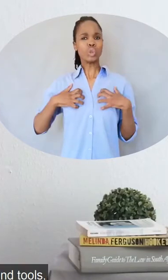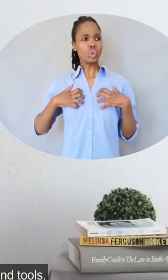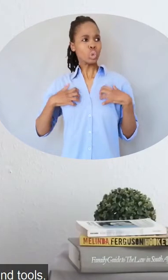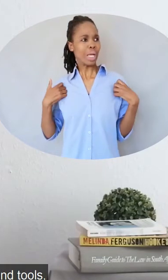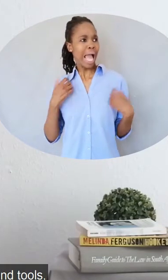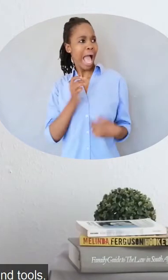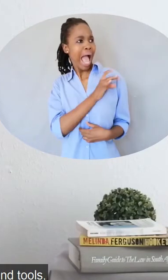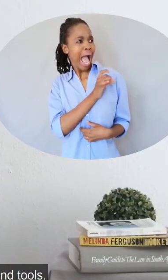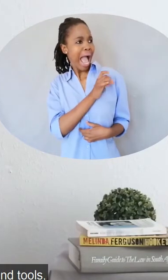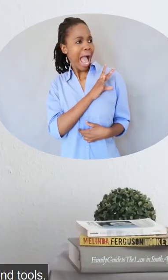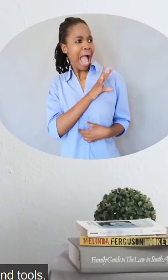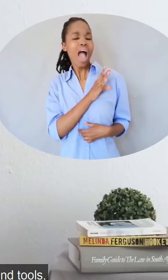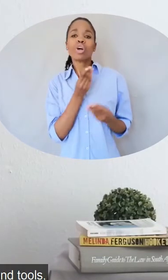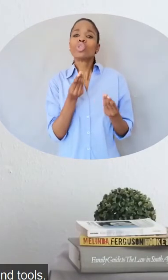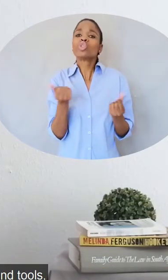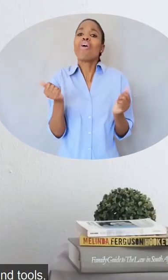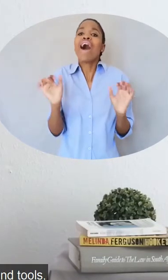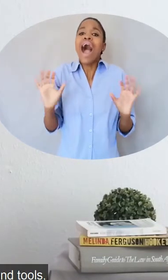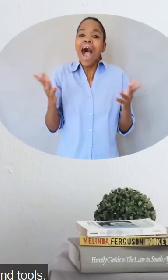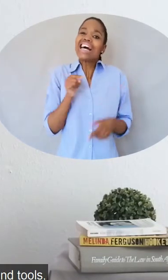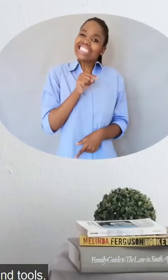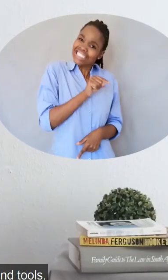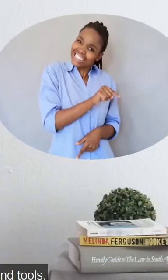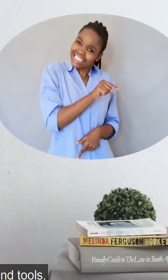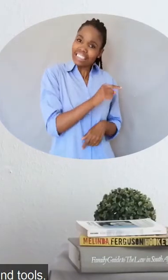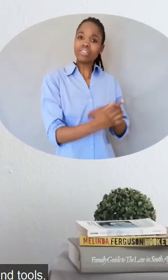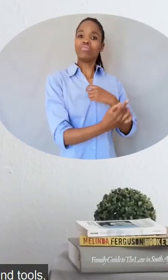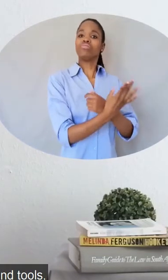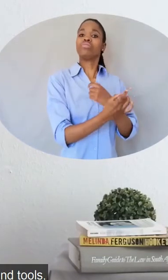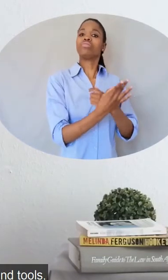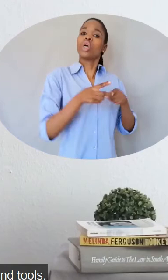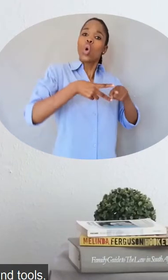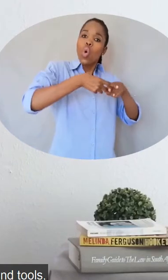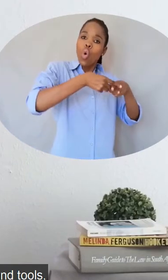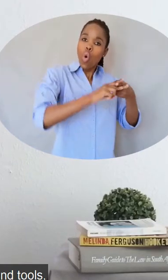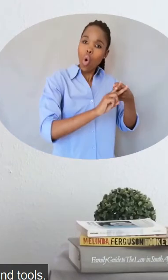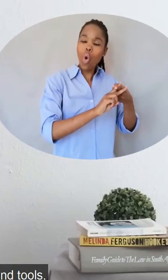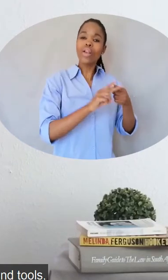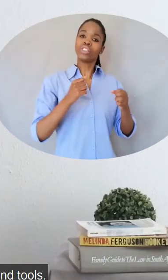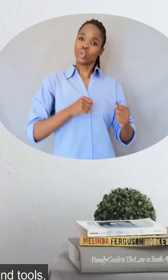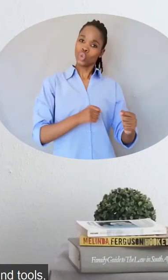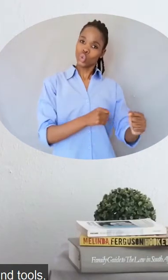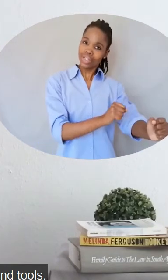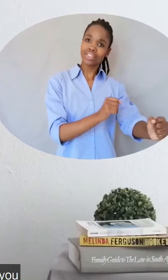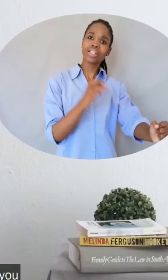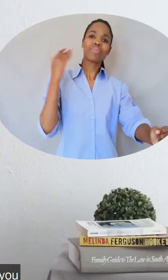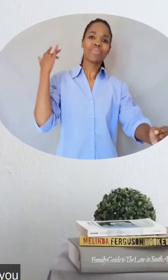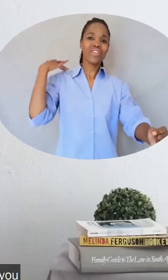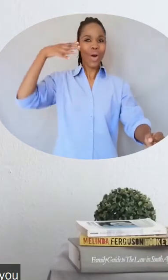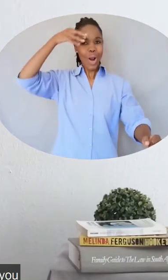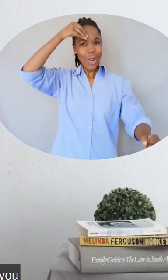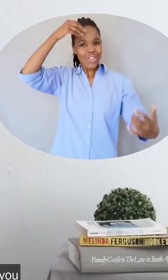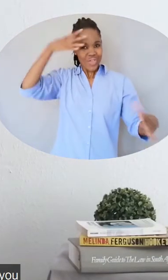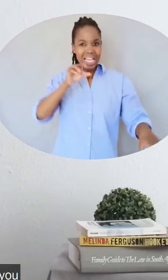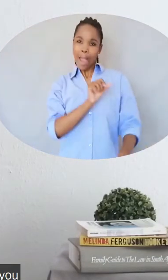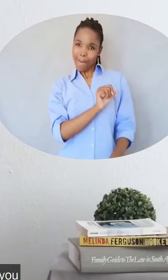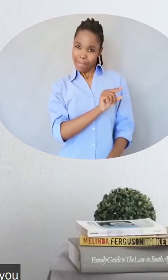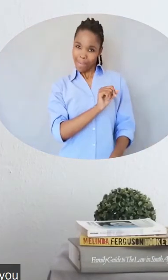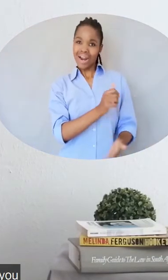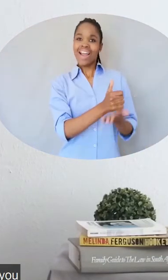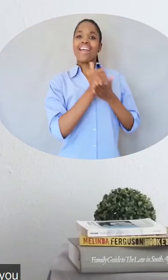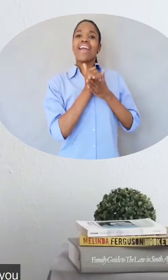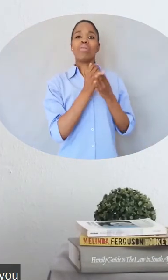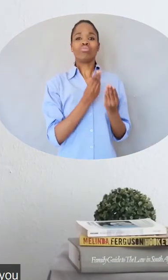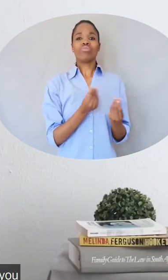What techniques and strategies and tools can you practically apply at the time to make